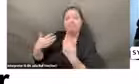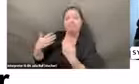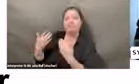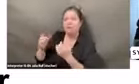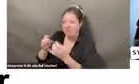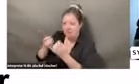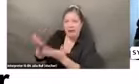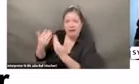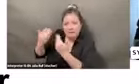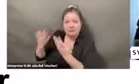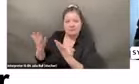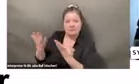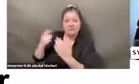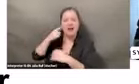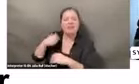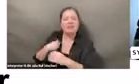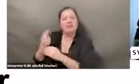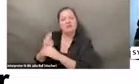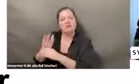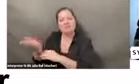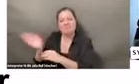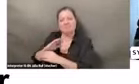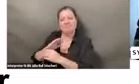really good and really